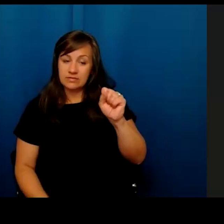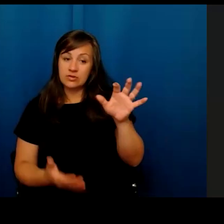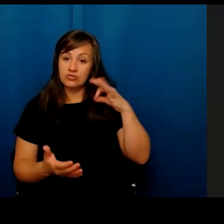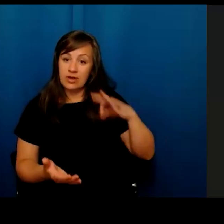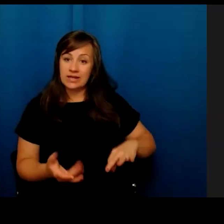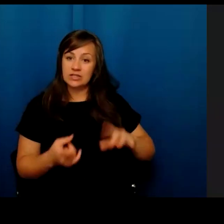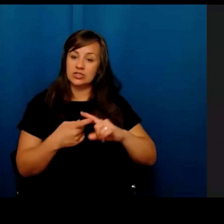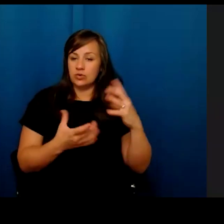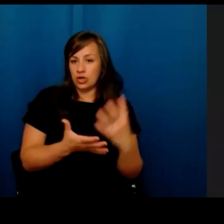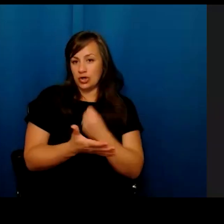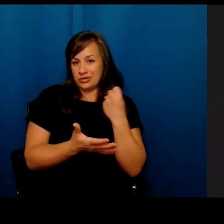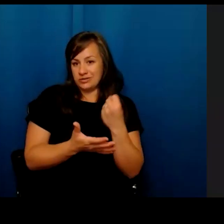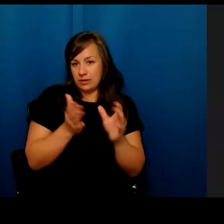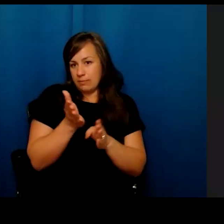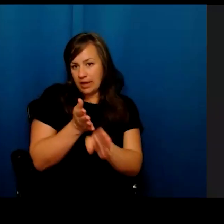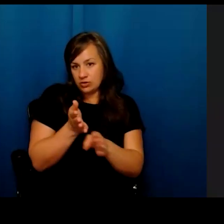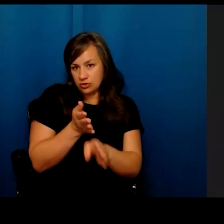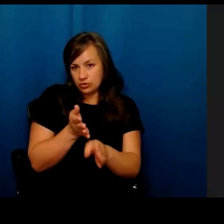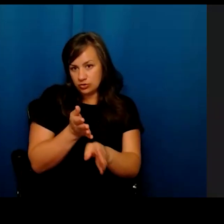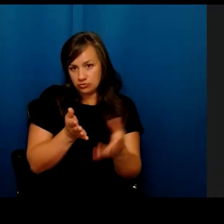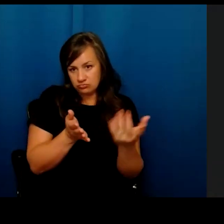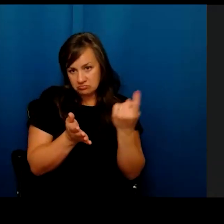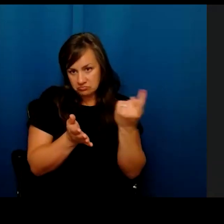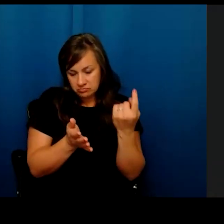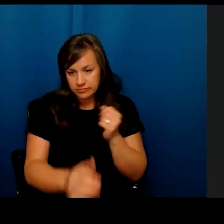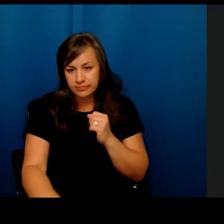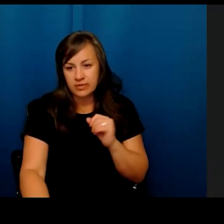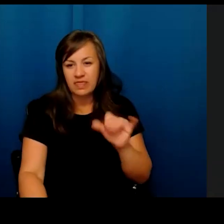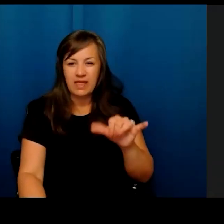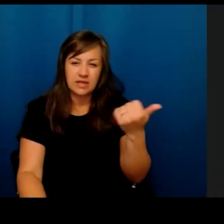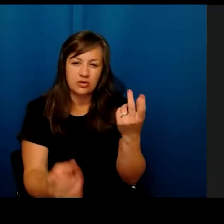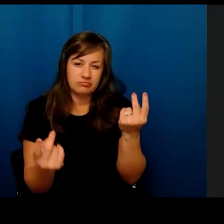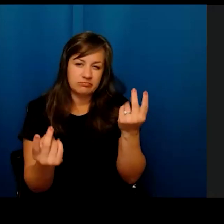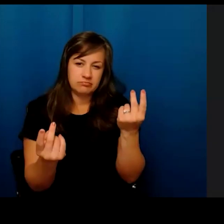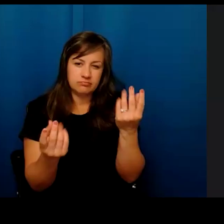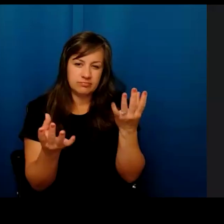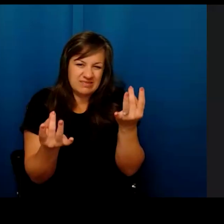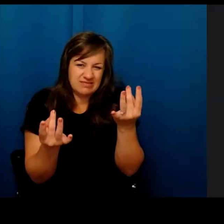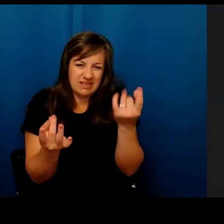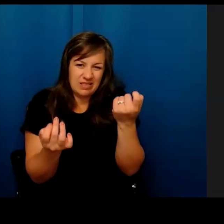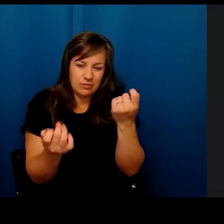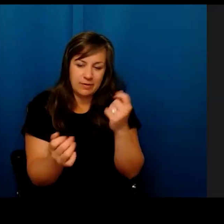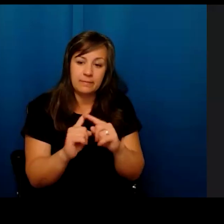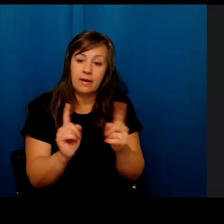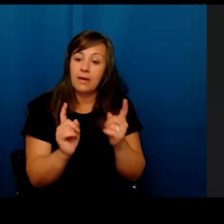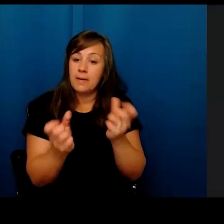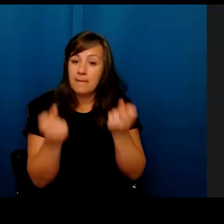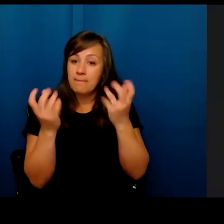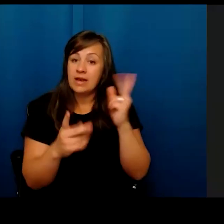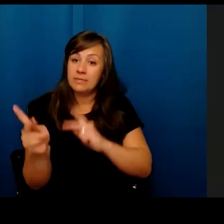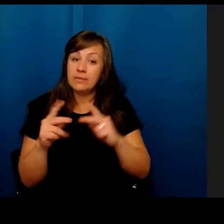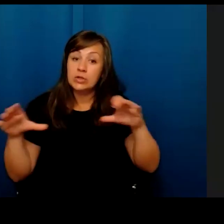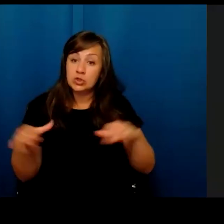for a certain reason. So that is the only other tricky thing. But yeah, we have a lot of people who will do like a project